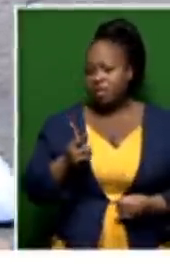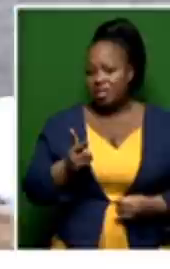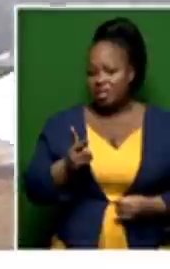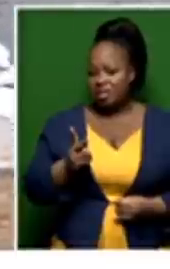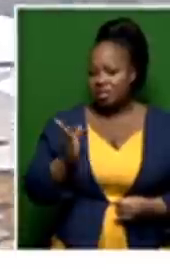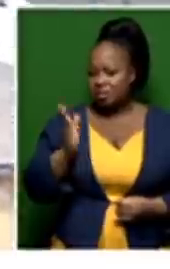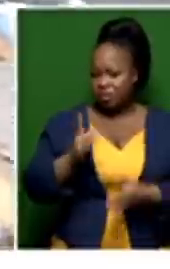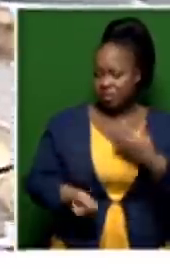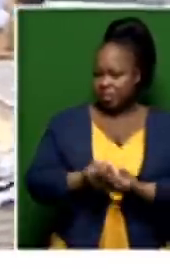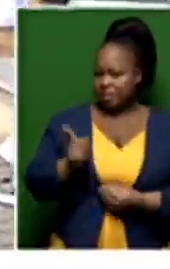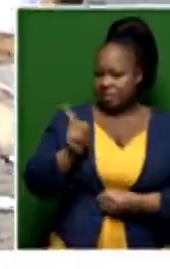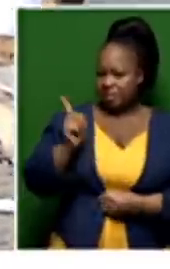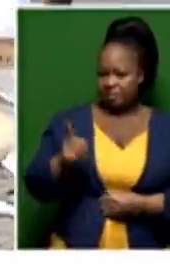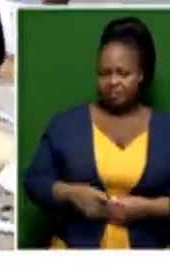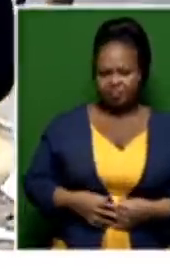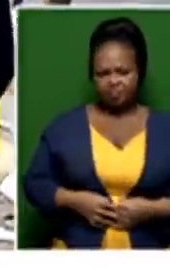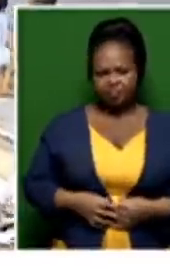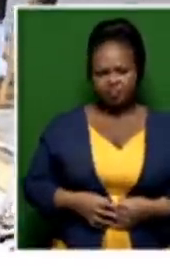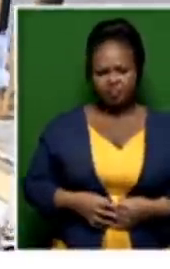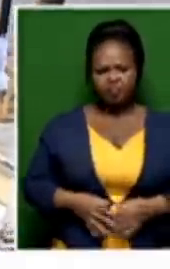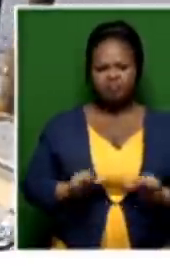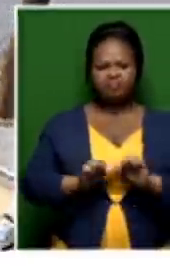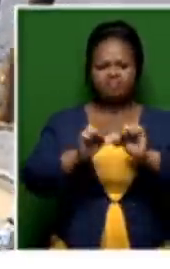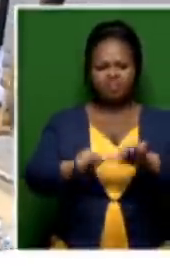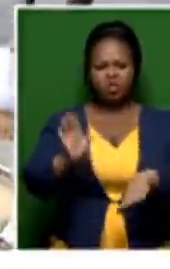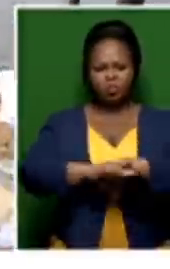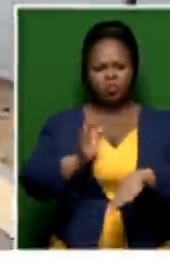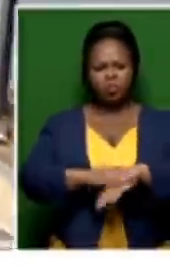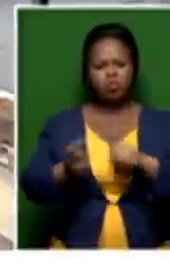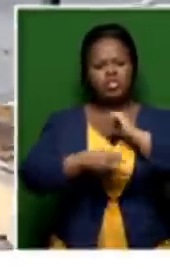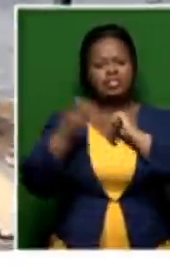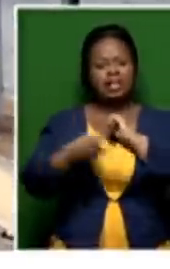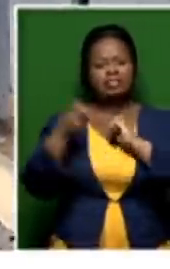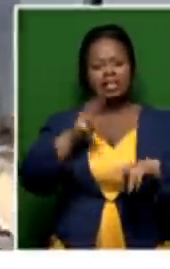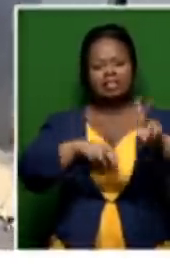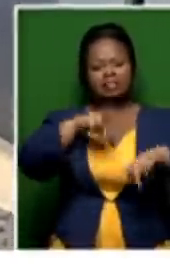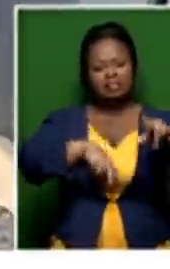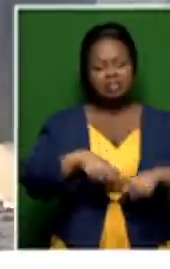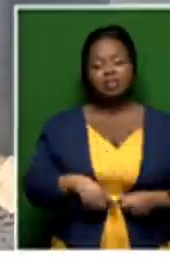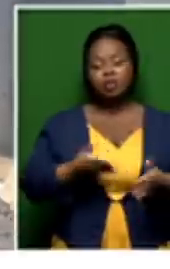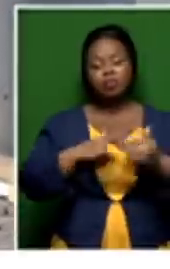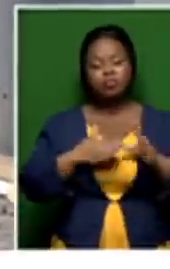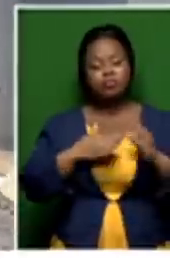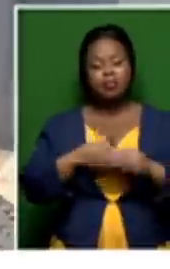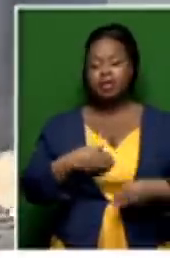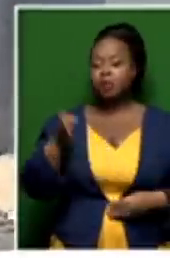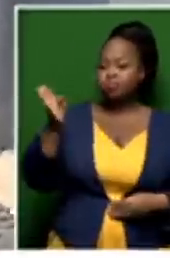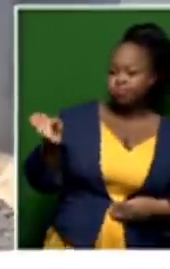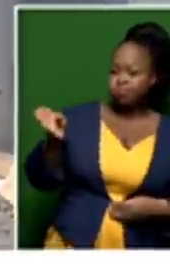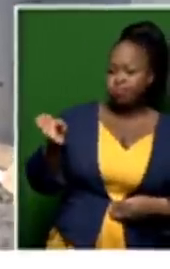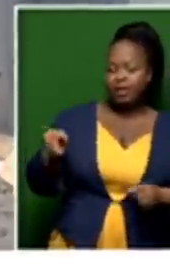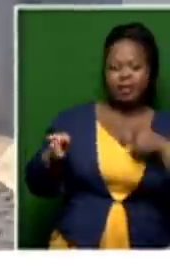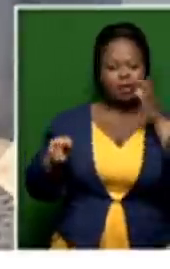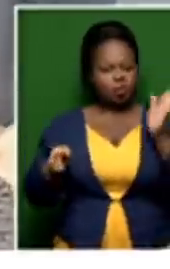that direction as well. But the looting itself continues. On one end, members of the community. On the